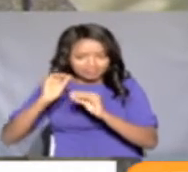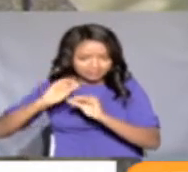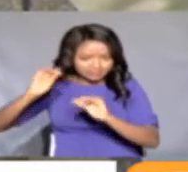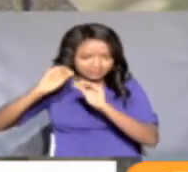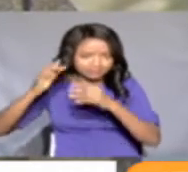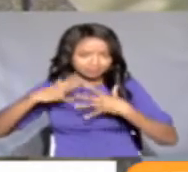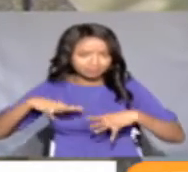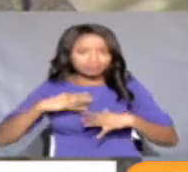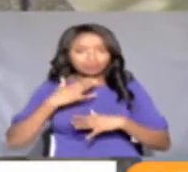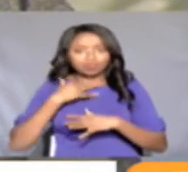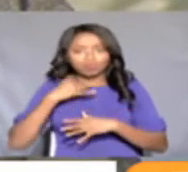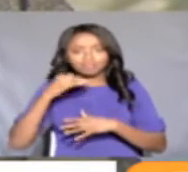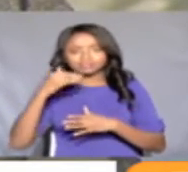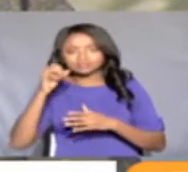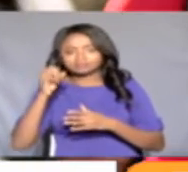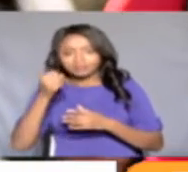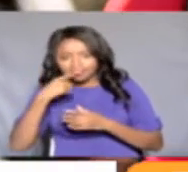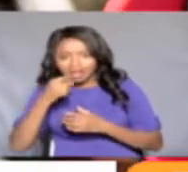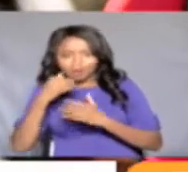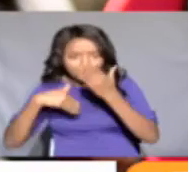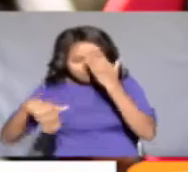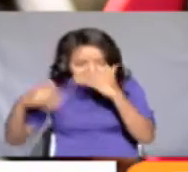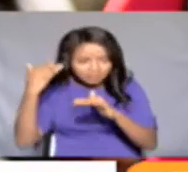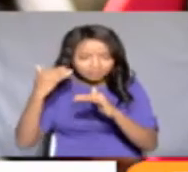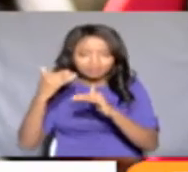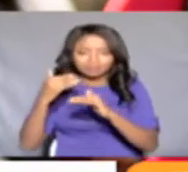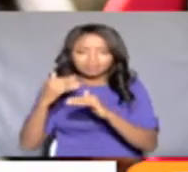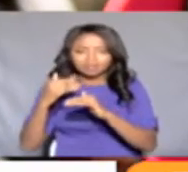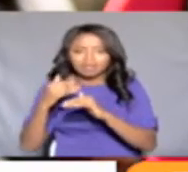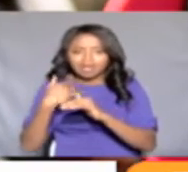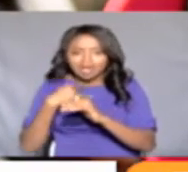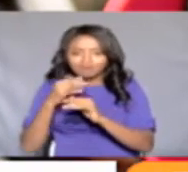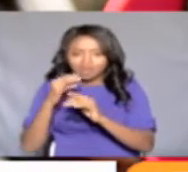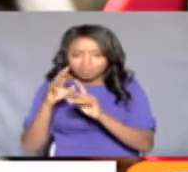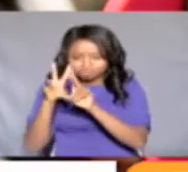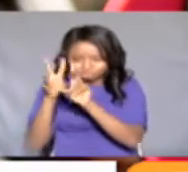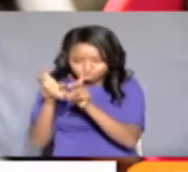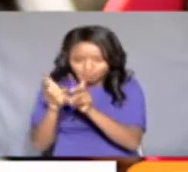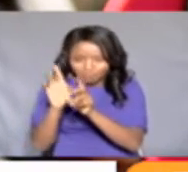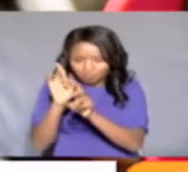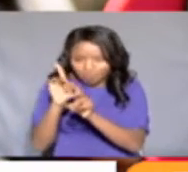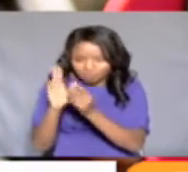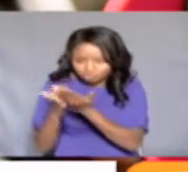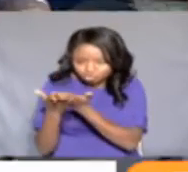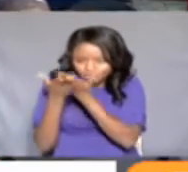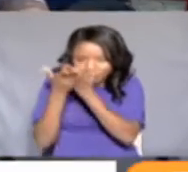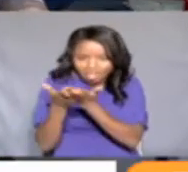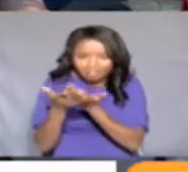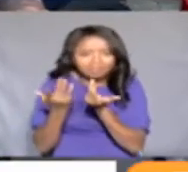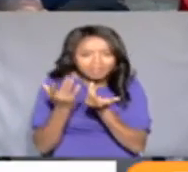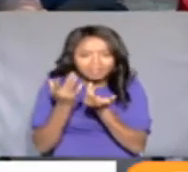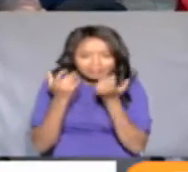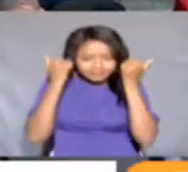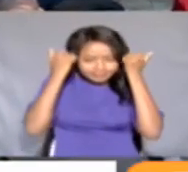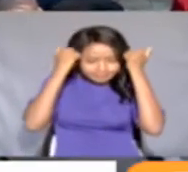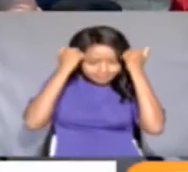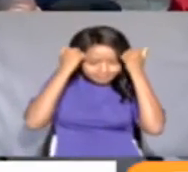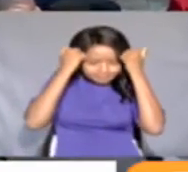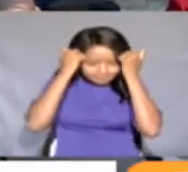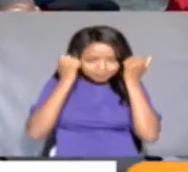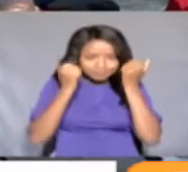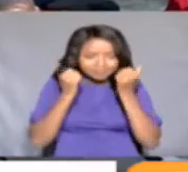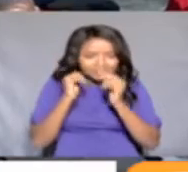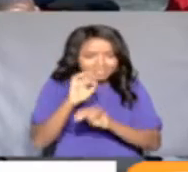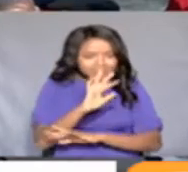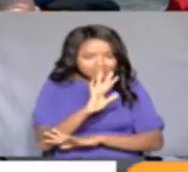as pharmacognosy. So pharmacognosy is actually the study of medicinal plants, and this is already in